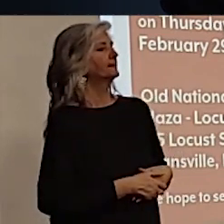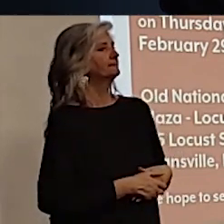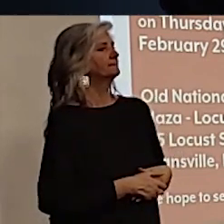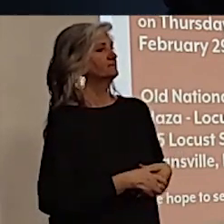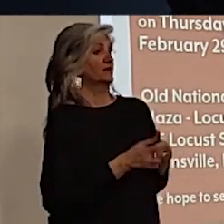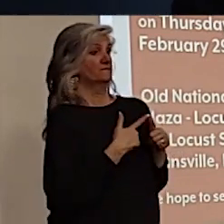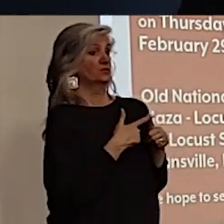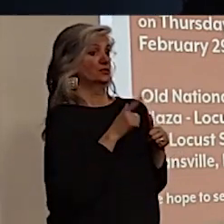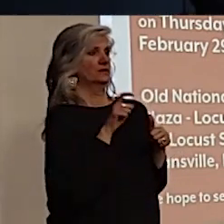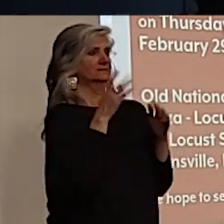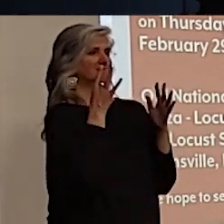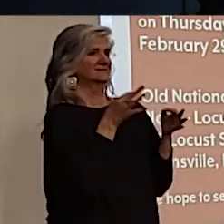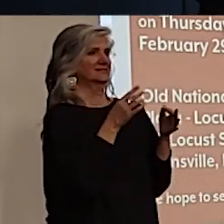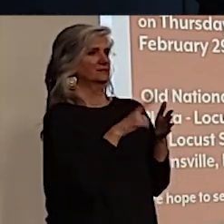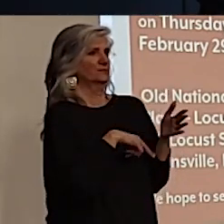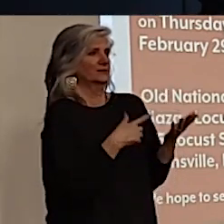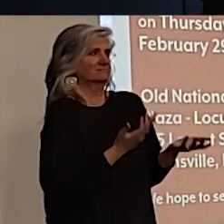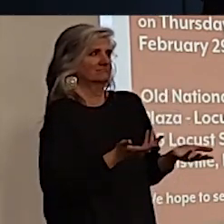we first have to decide